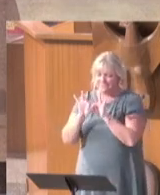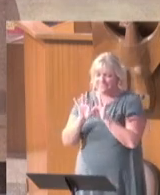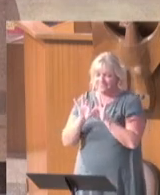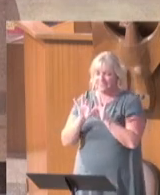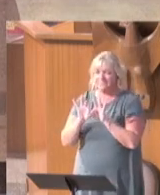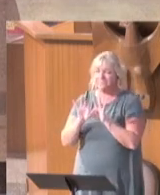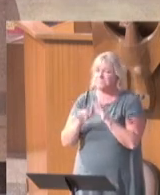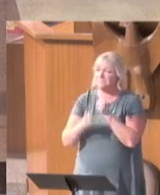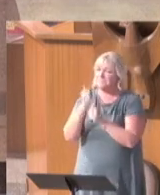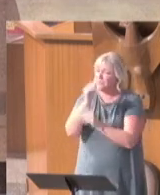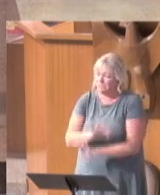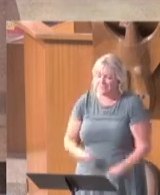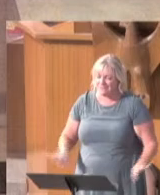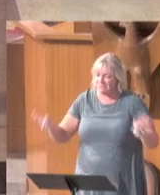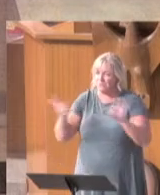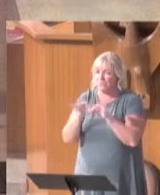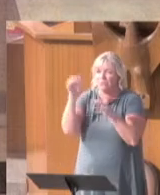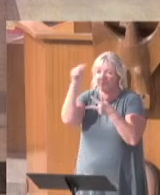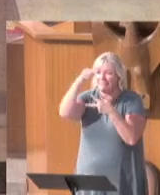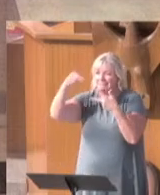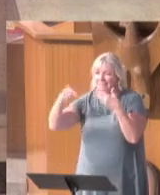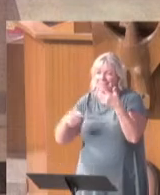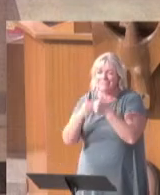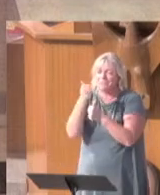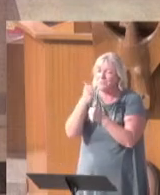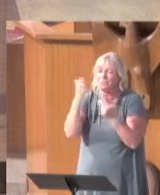gift of these